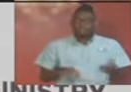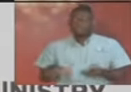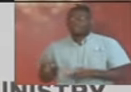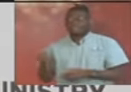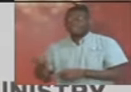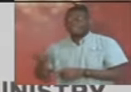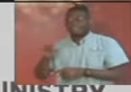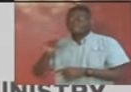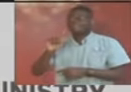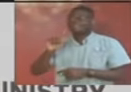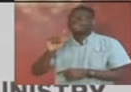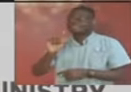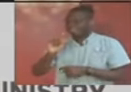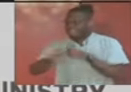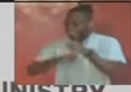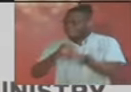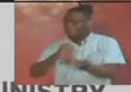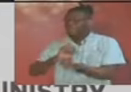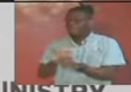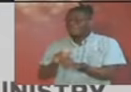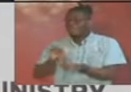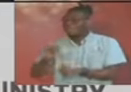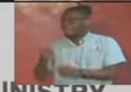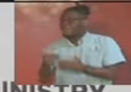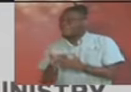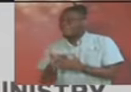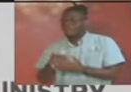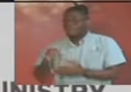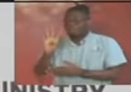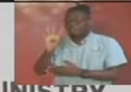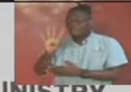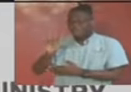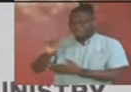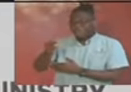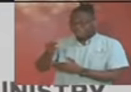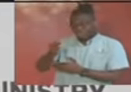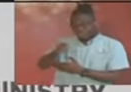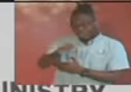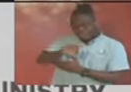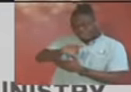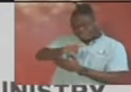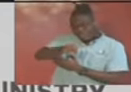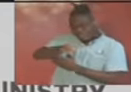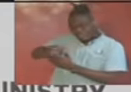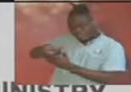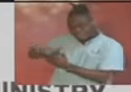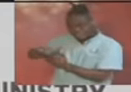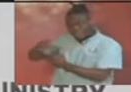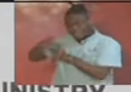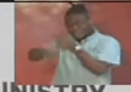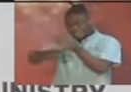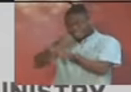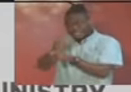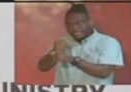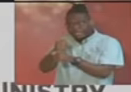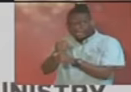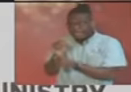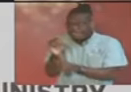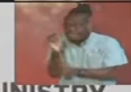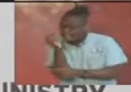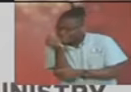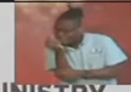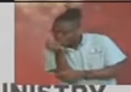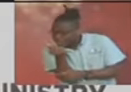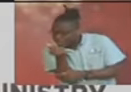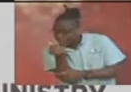the literature shows that there are about 4,000 variants. Just one change, it's like a link in a chain. One